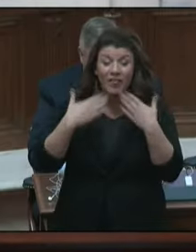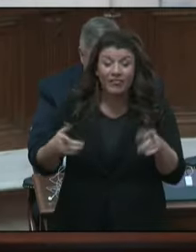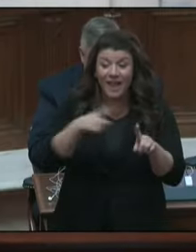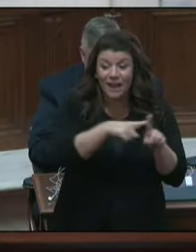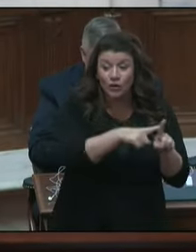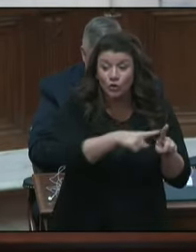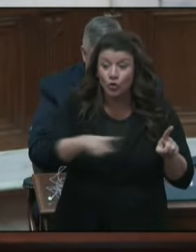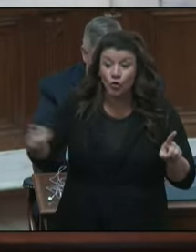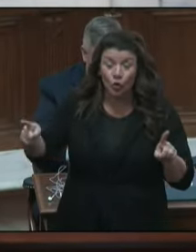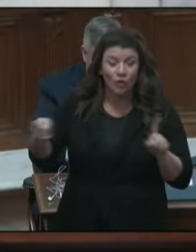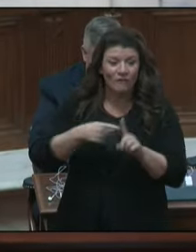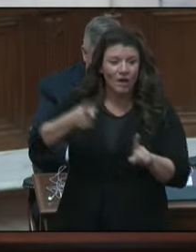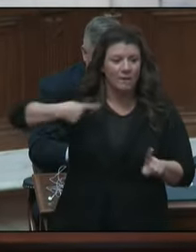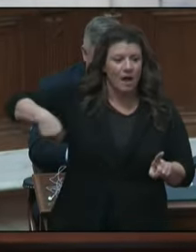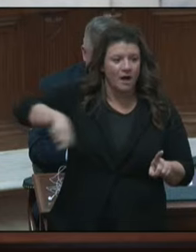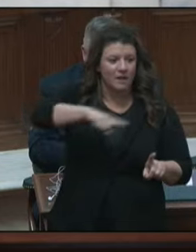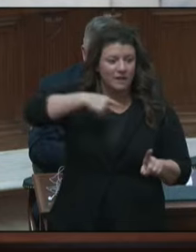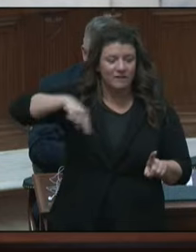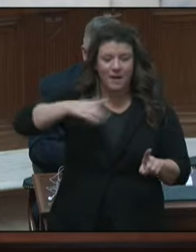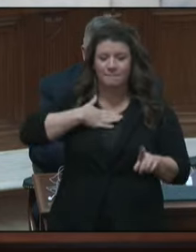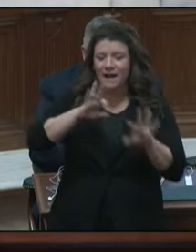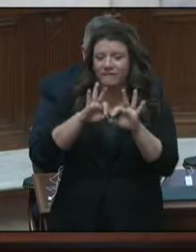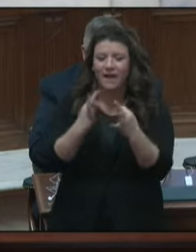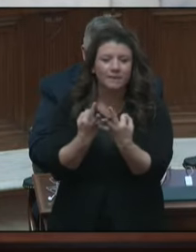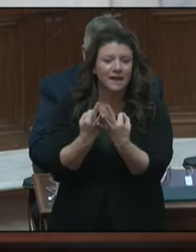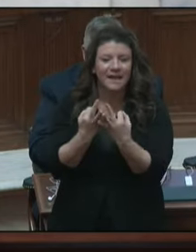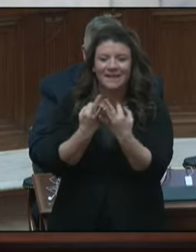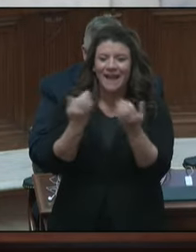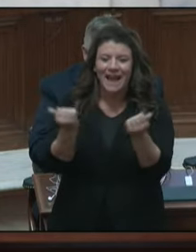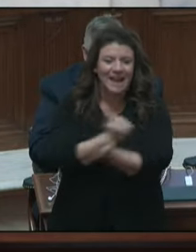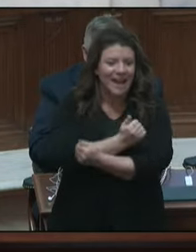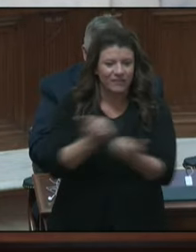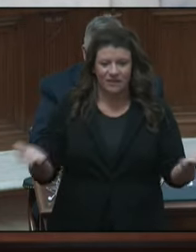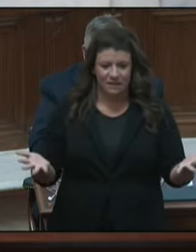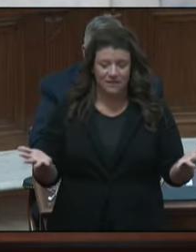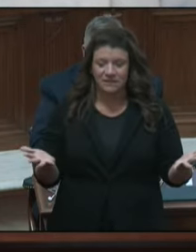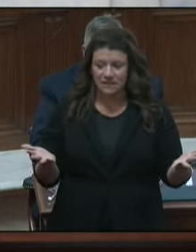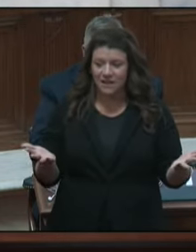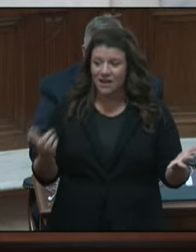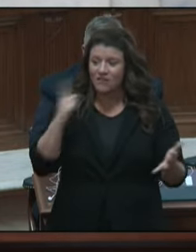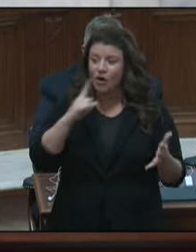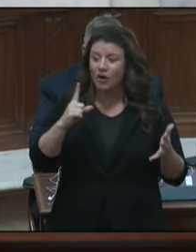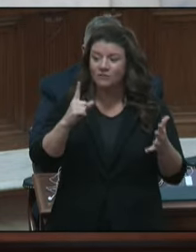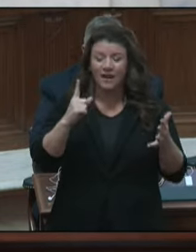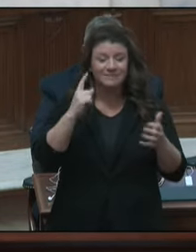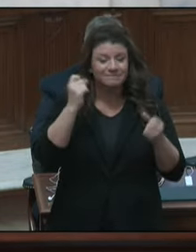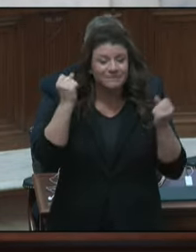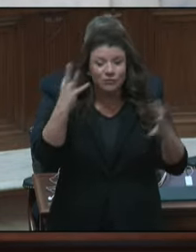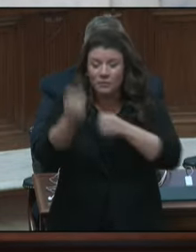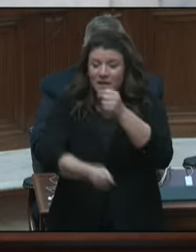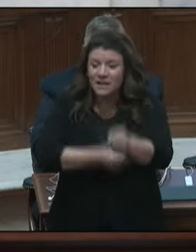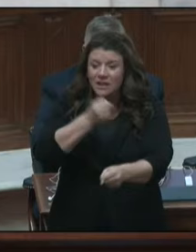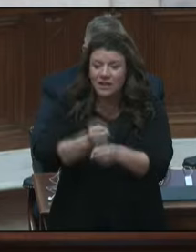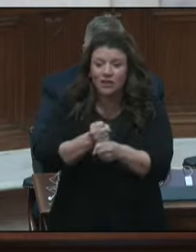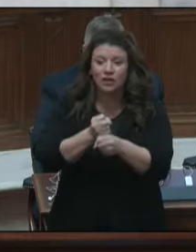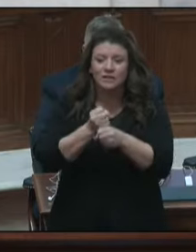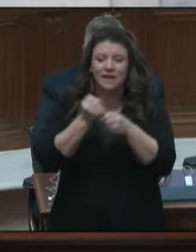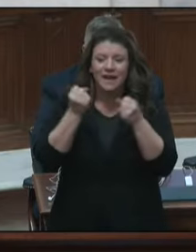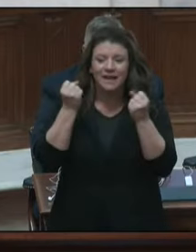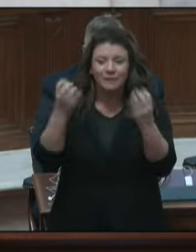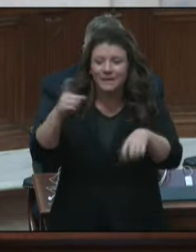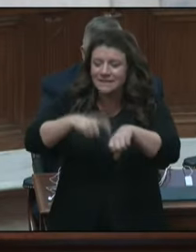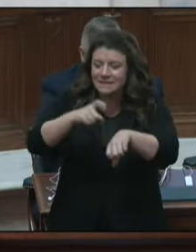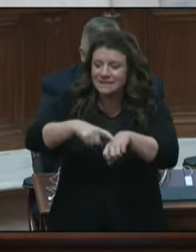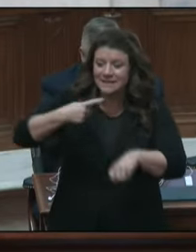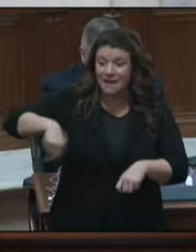from all of us, all of my family in every way, for all the years and all the time we